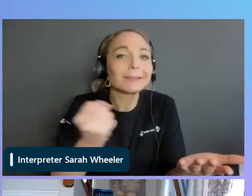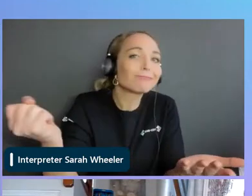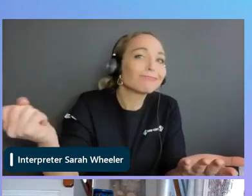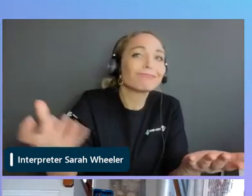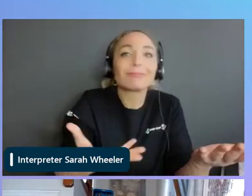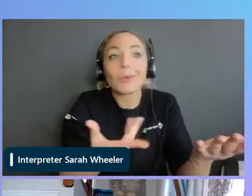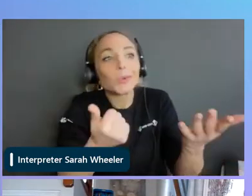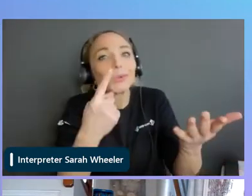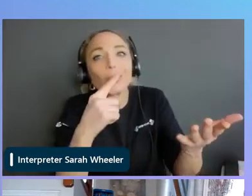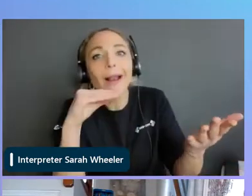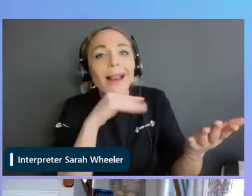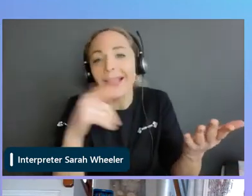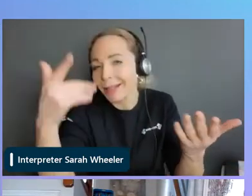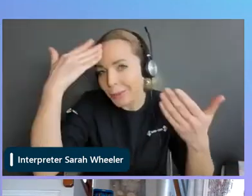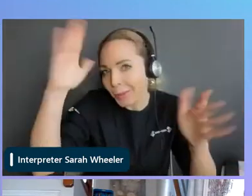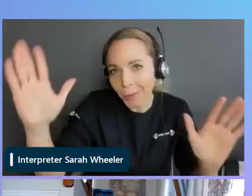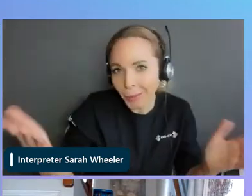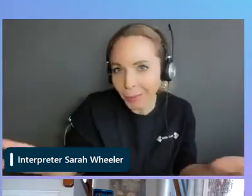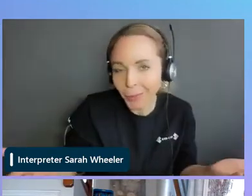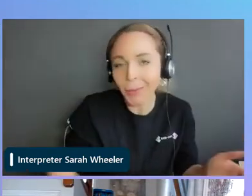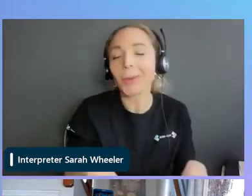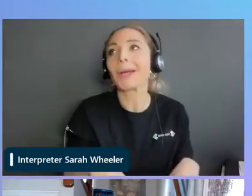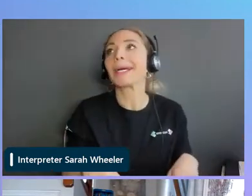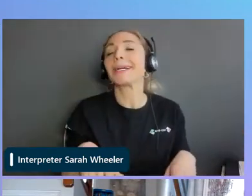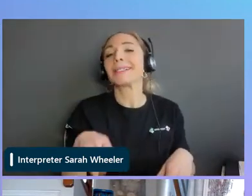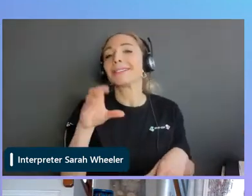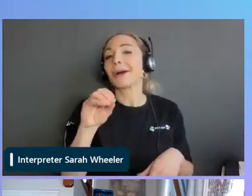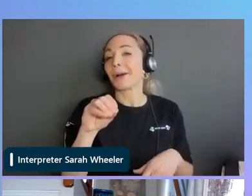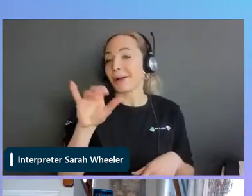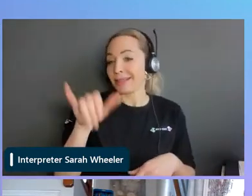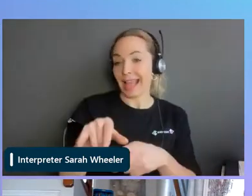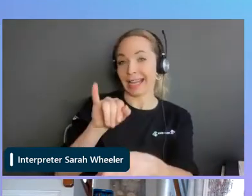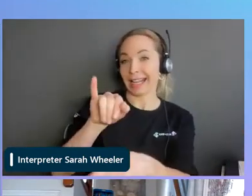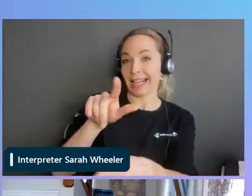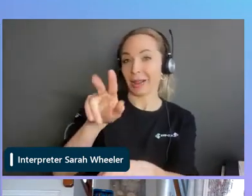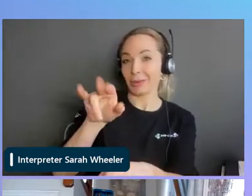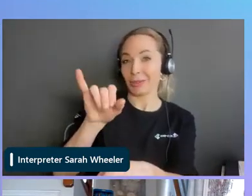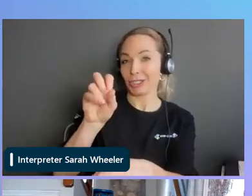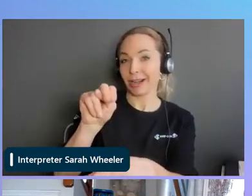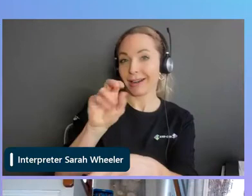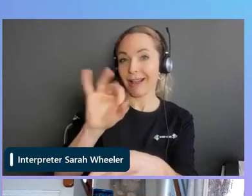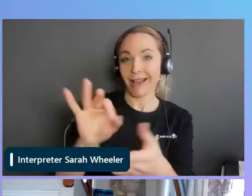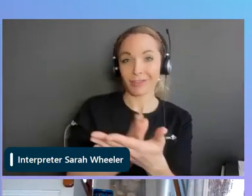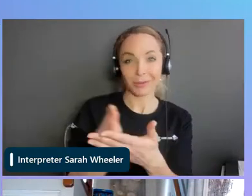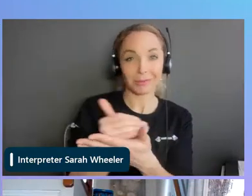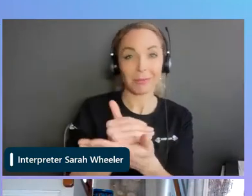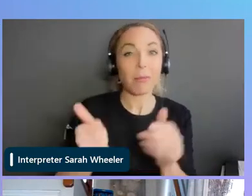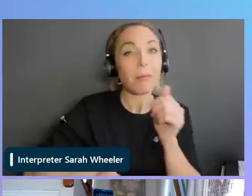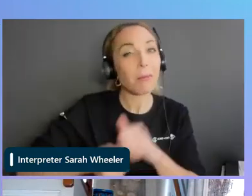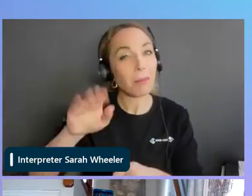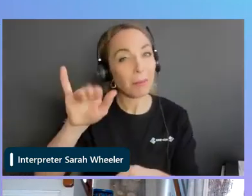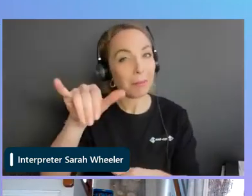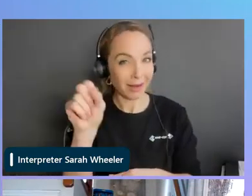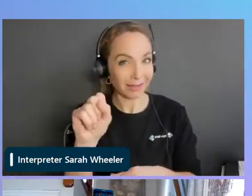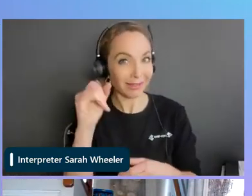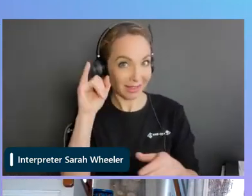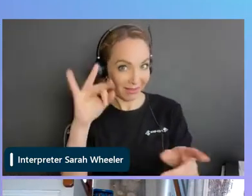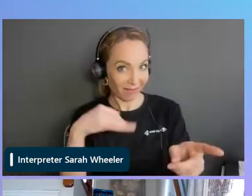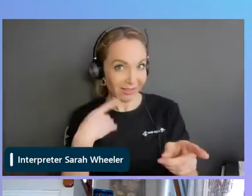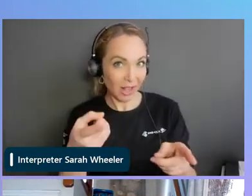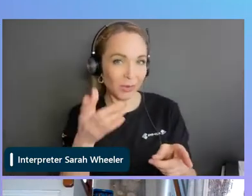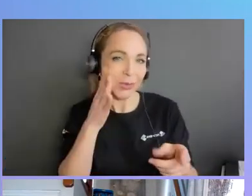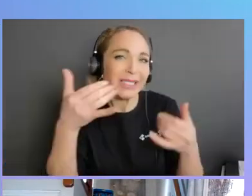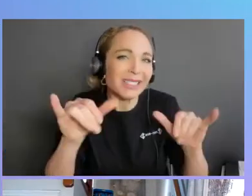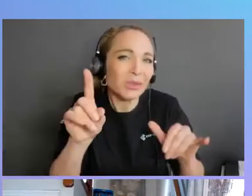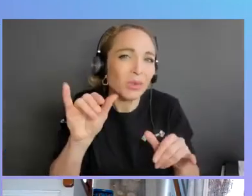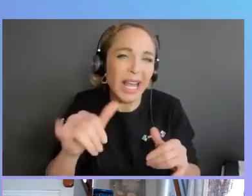things about the illusion of transparency is that most biases, if I tell you about them, you're still going to do them. They're just a shortcut.